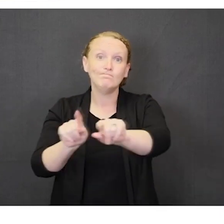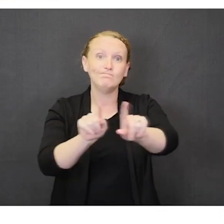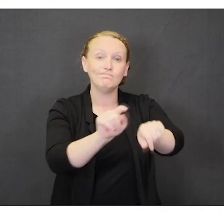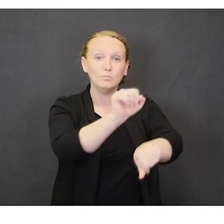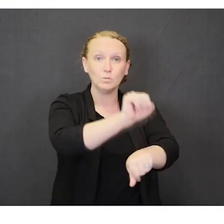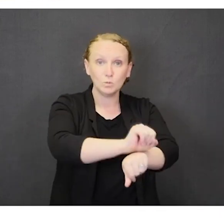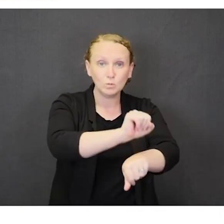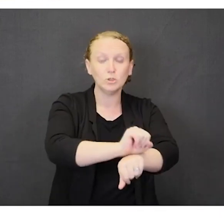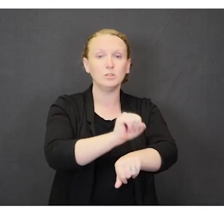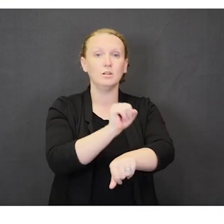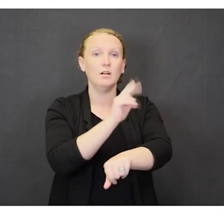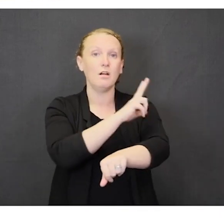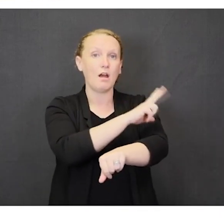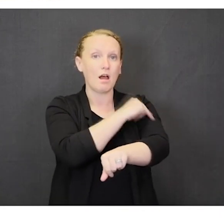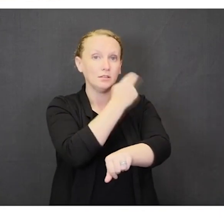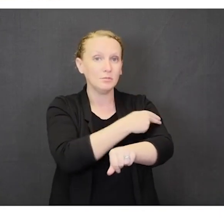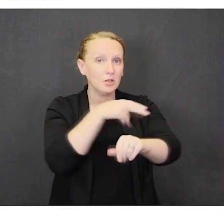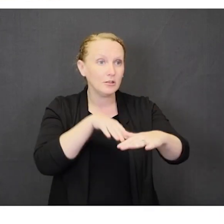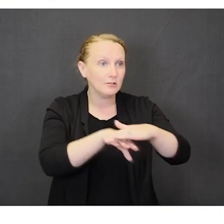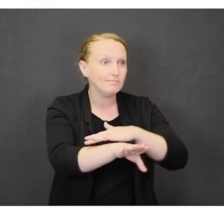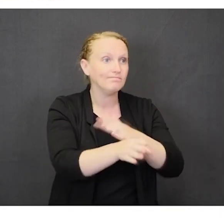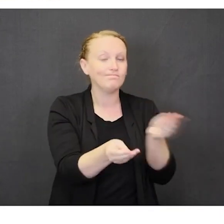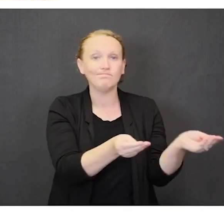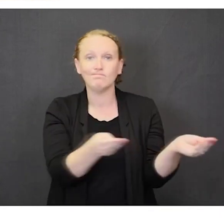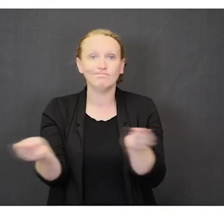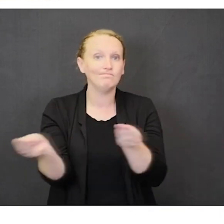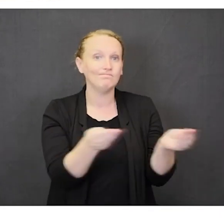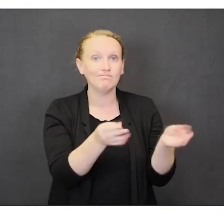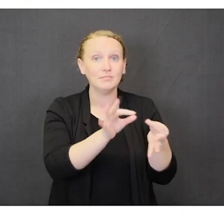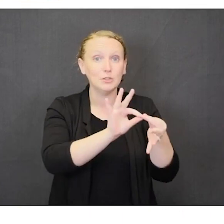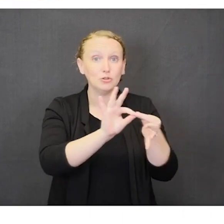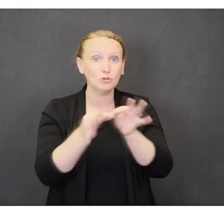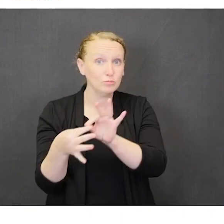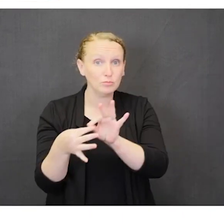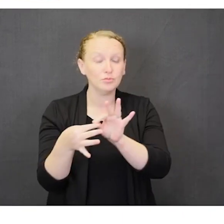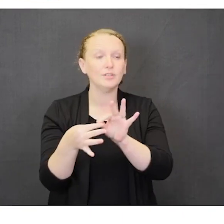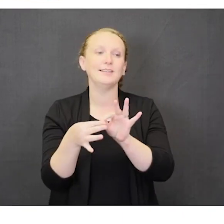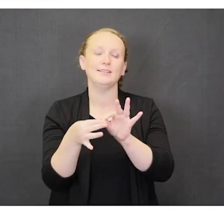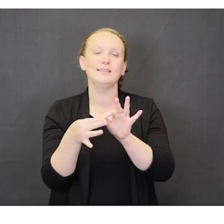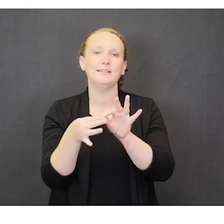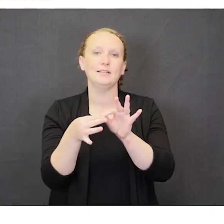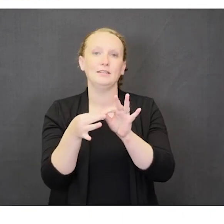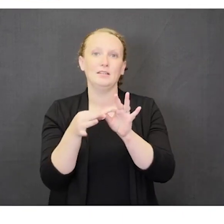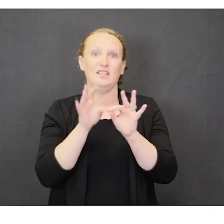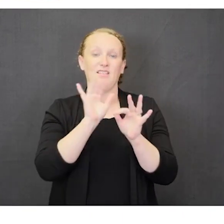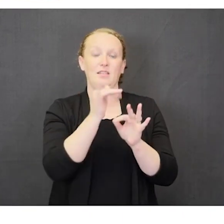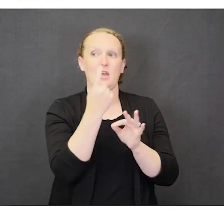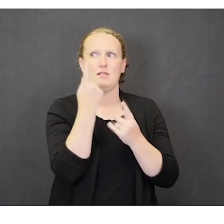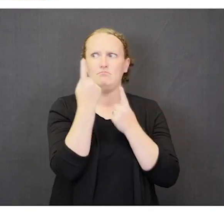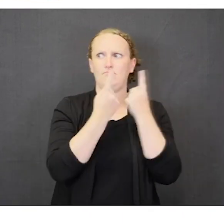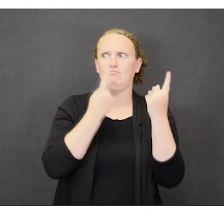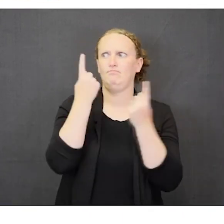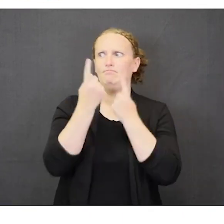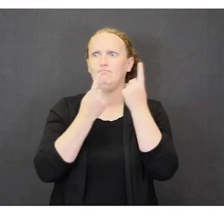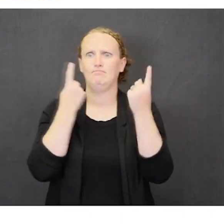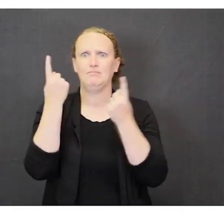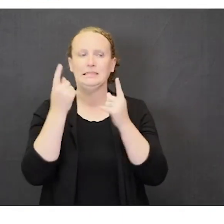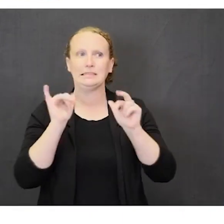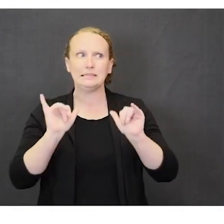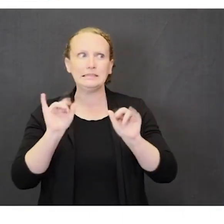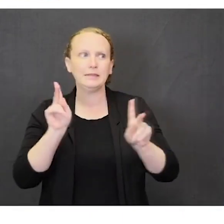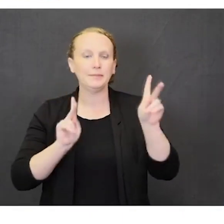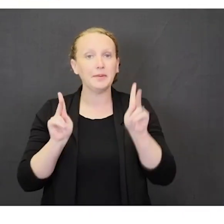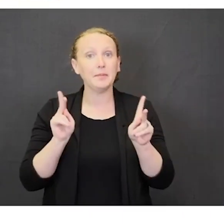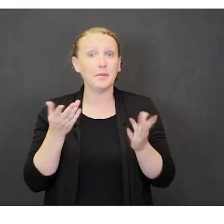hospital setting to facilitate conversation at the hospital. This can be a question that is very much